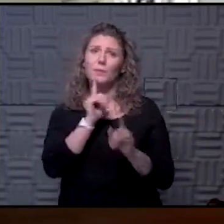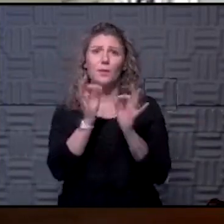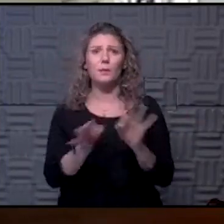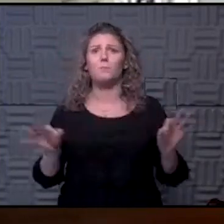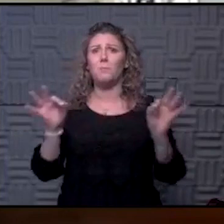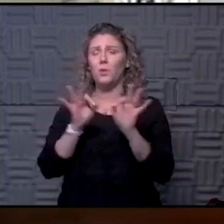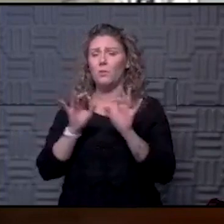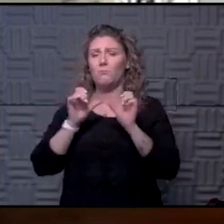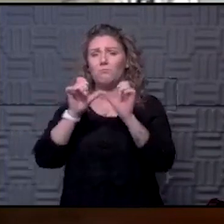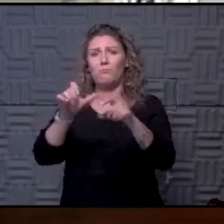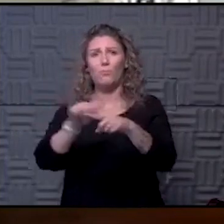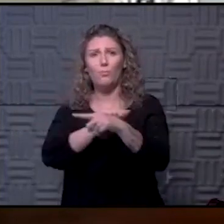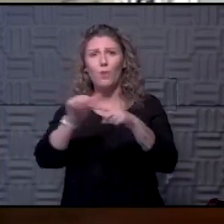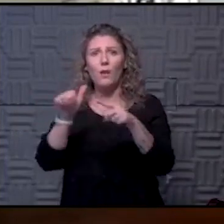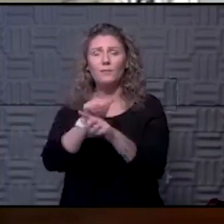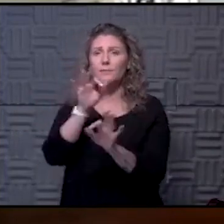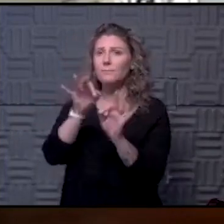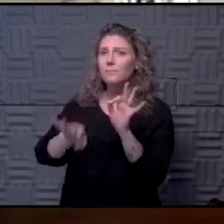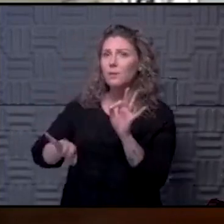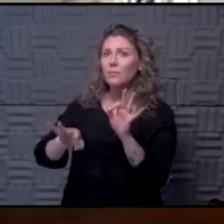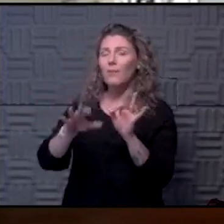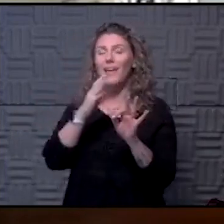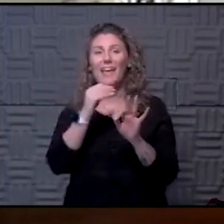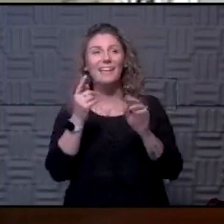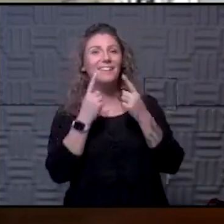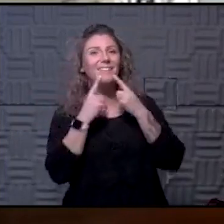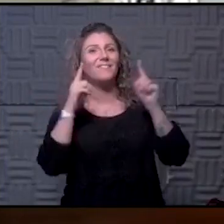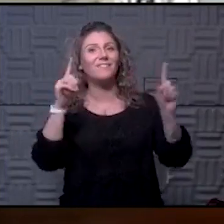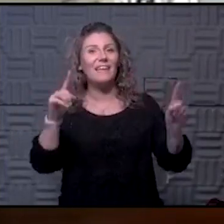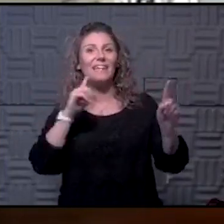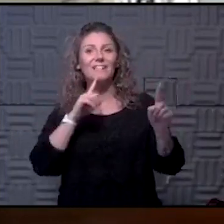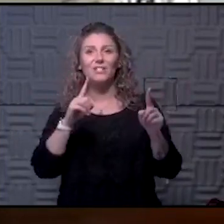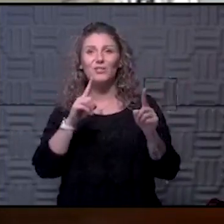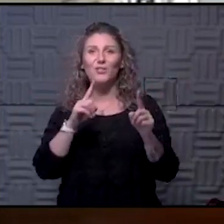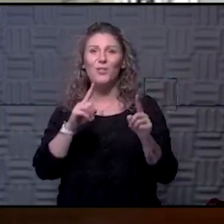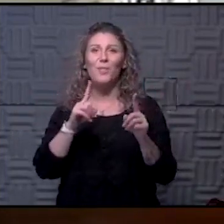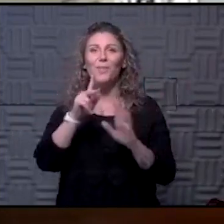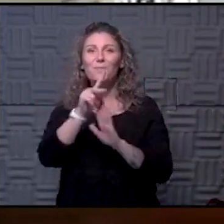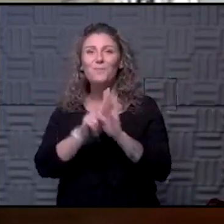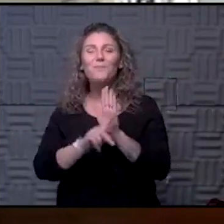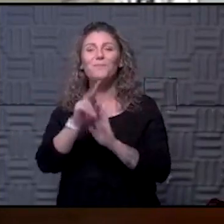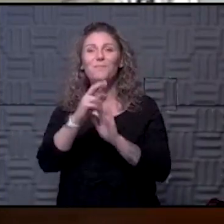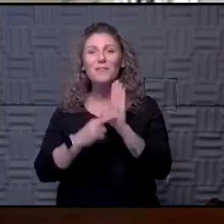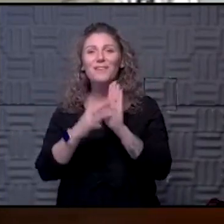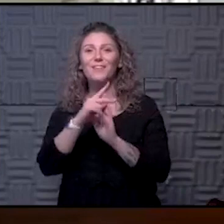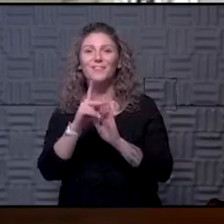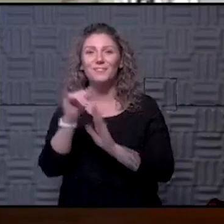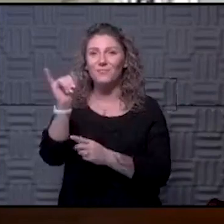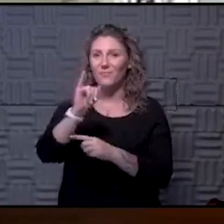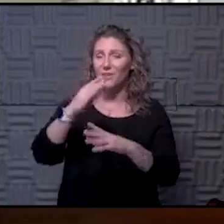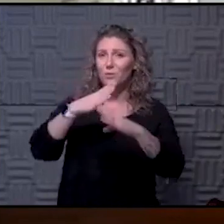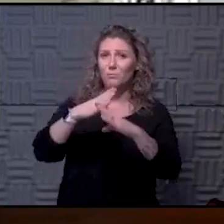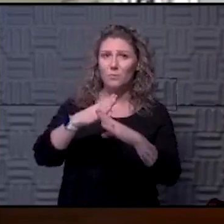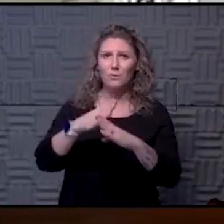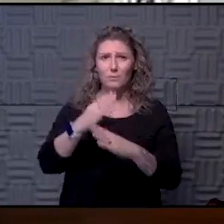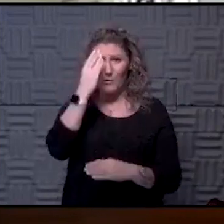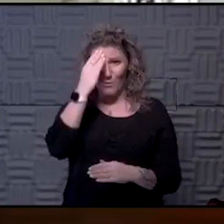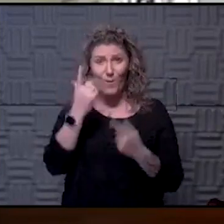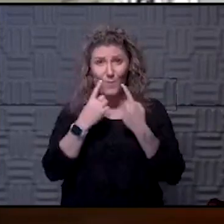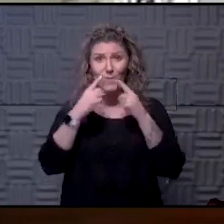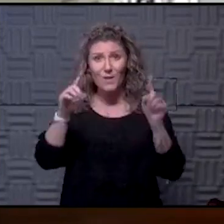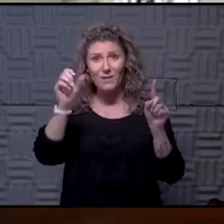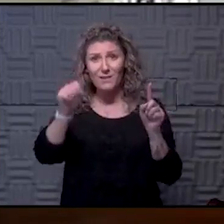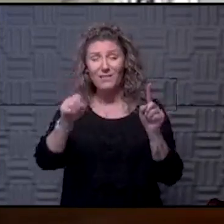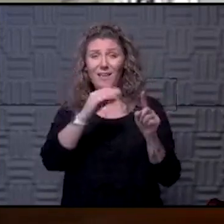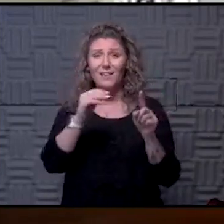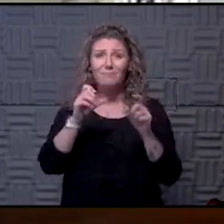continue to practice those simple yet effective pillars of infection prevention that we all know work. So we ask residents to continue